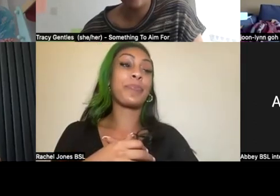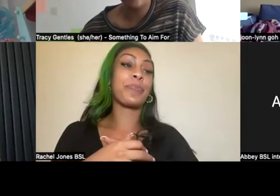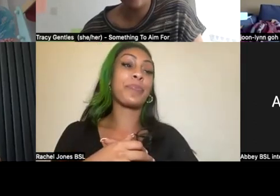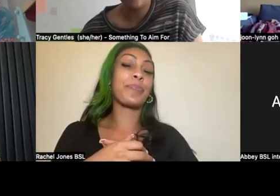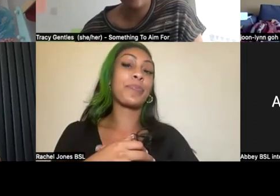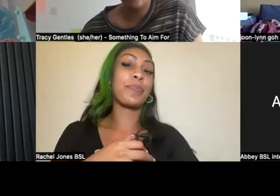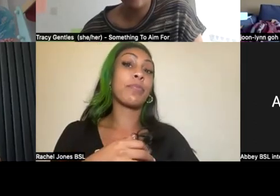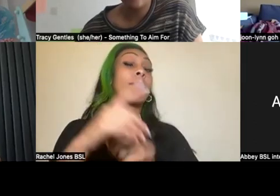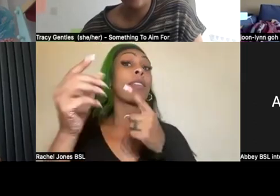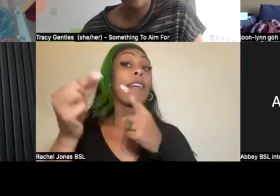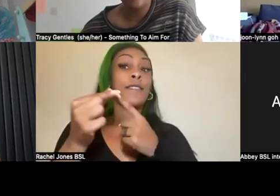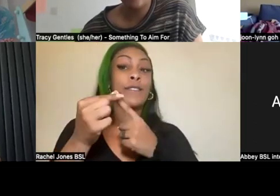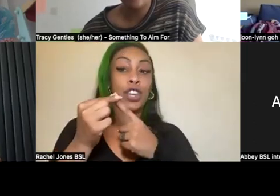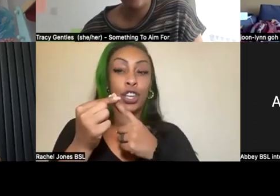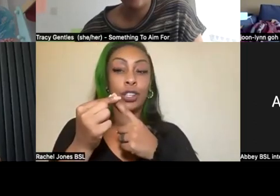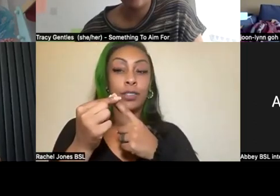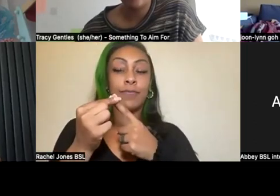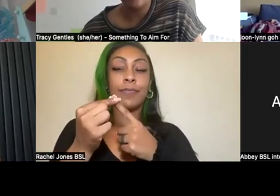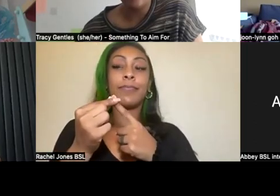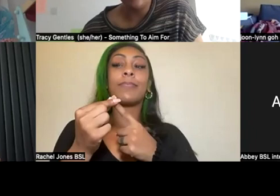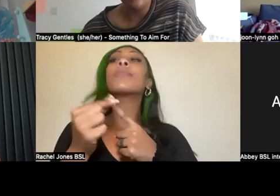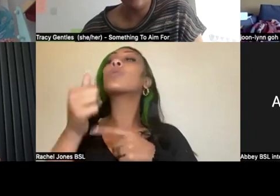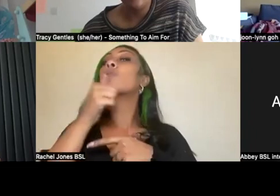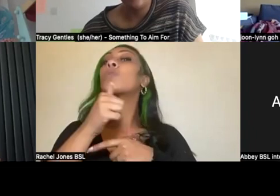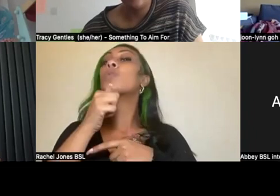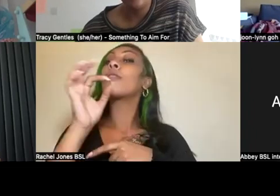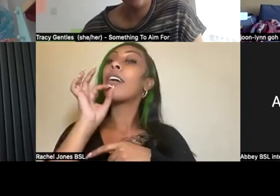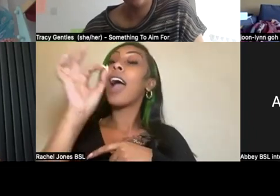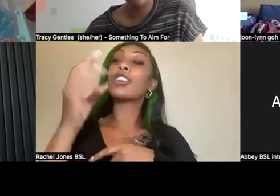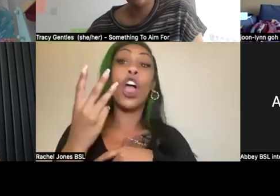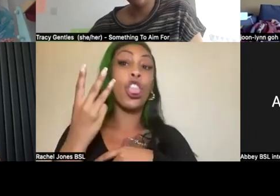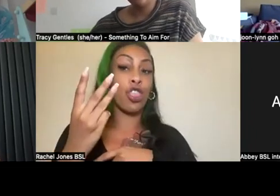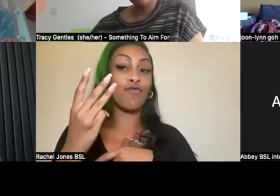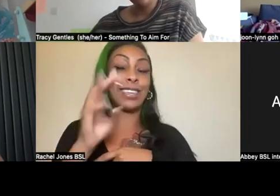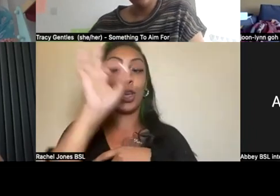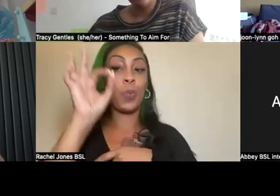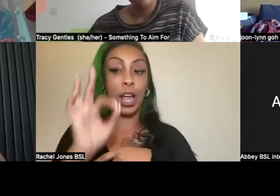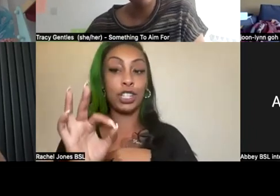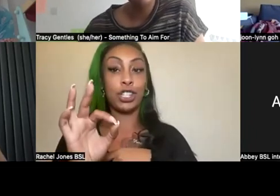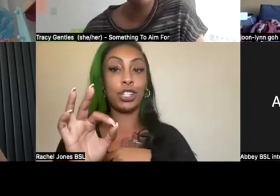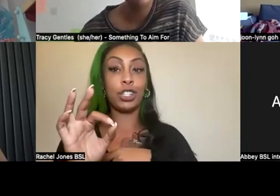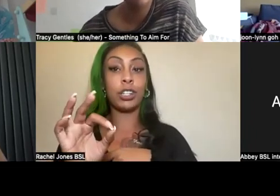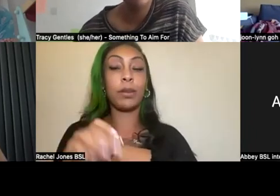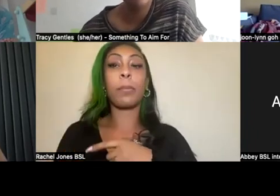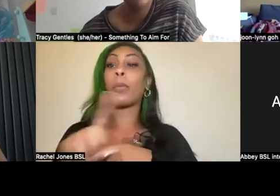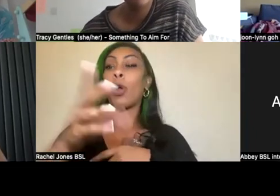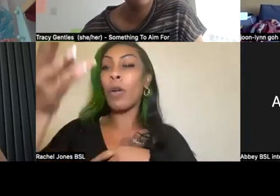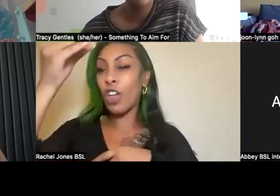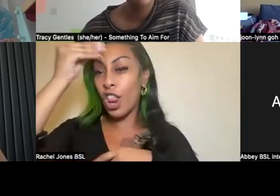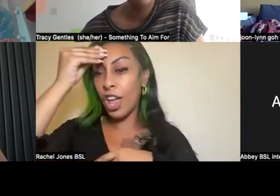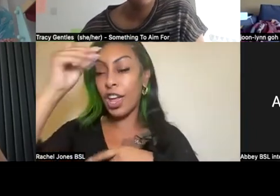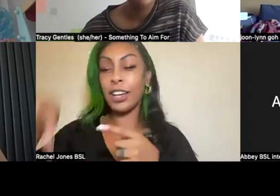But first of all, we thought it'd be useful to ask three questions of each other. What have we learnt? What actions have caught